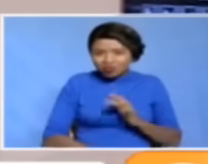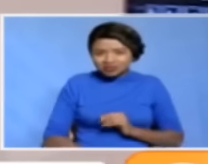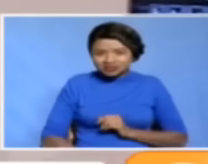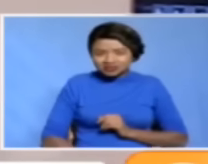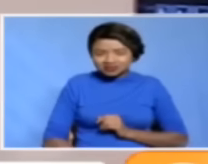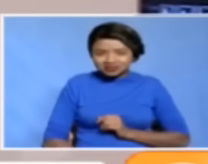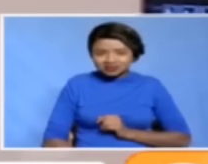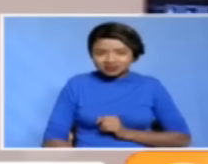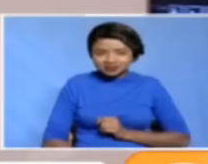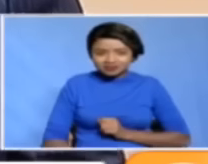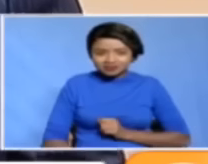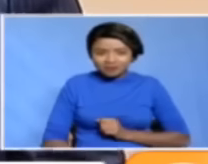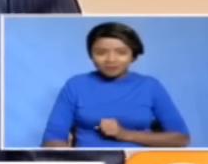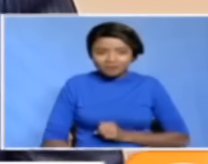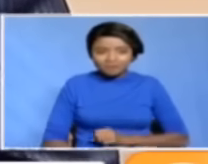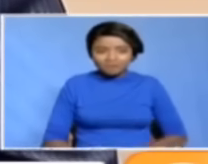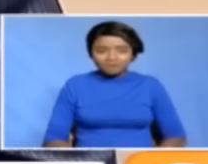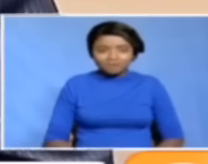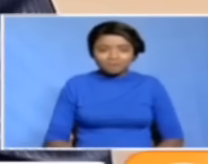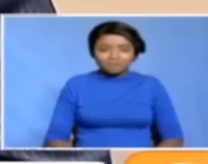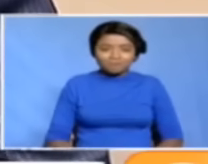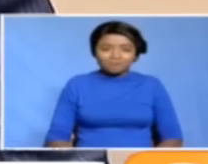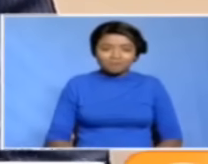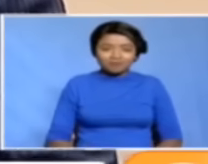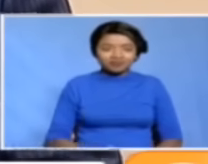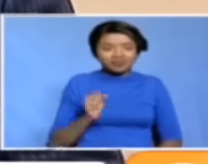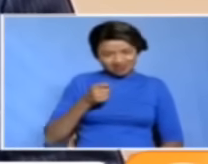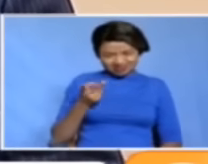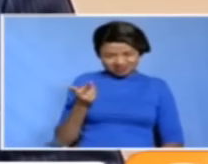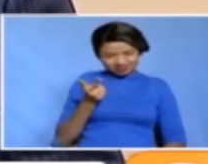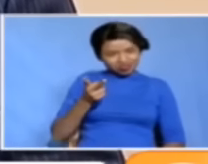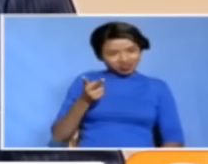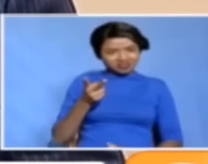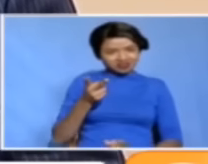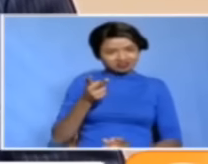Odinga. He said that of on record. Of course, because they're the ones who created the handshake.